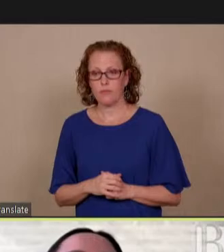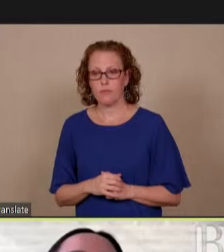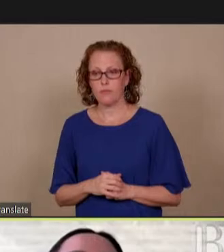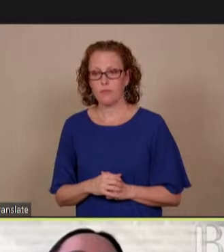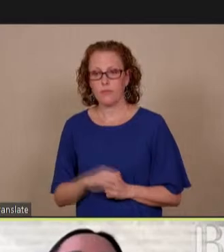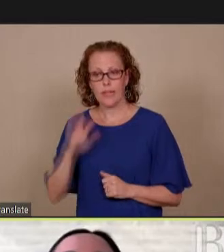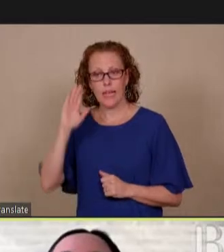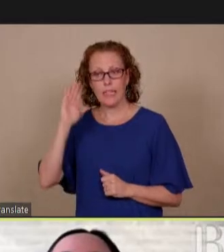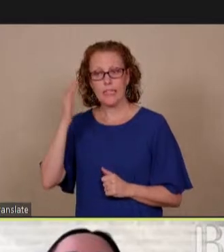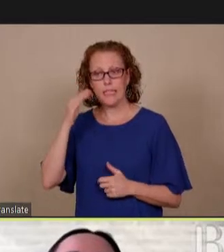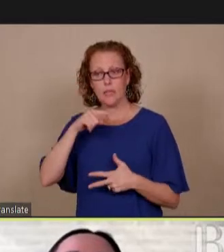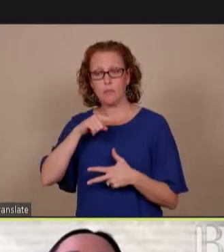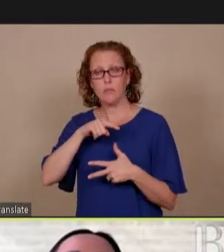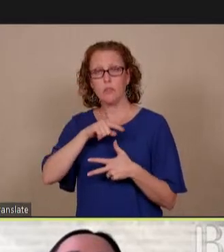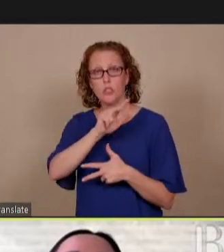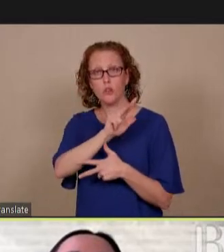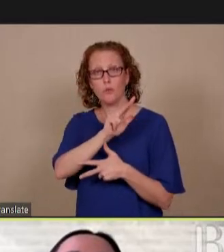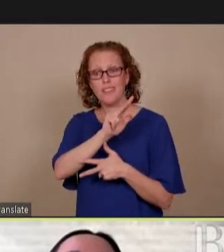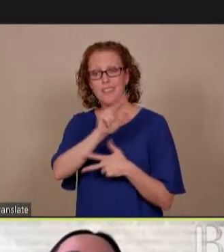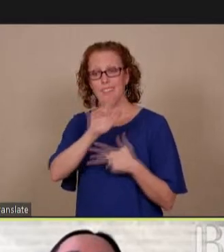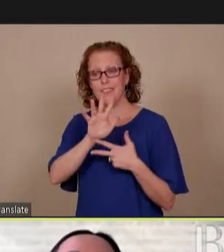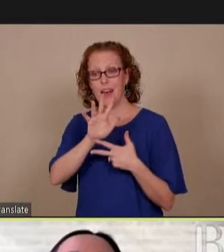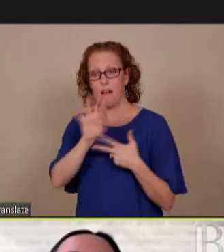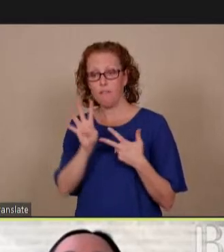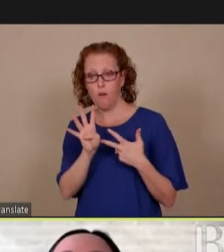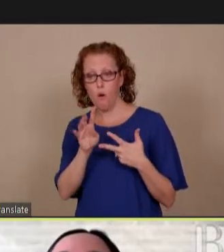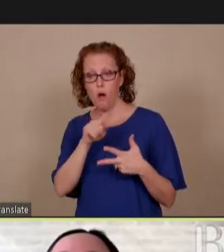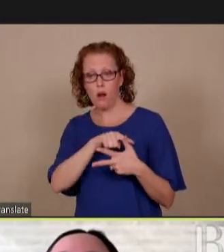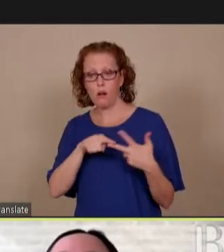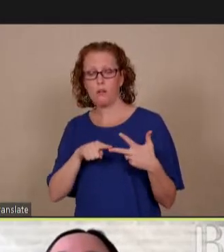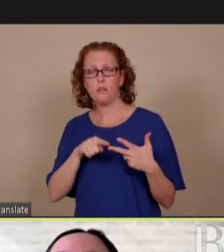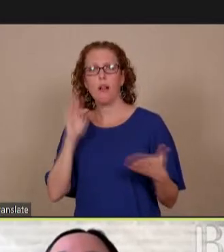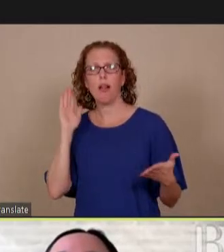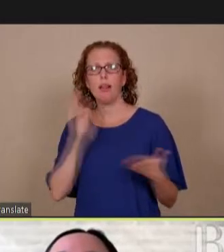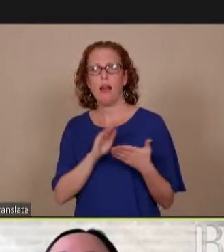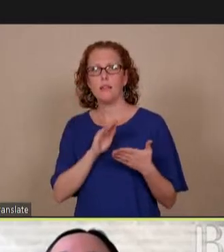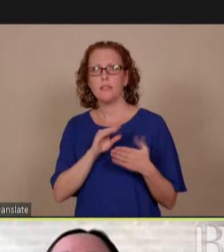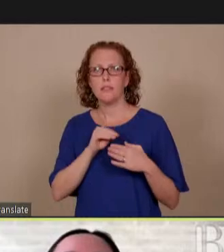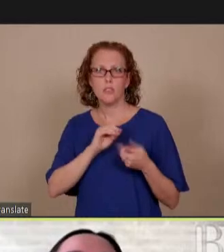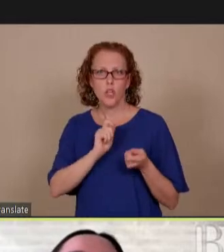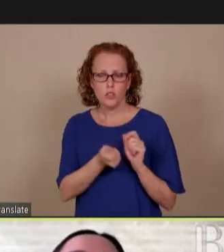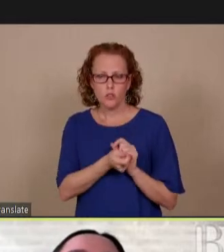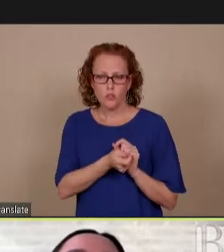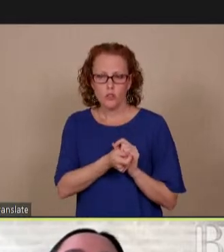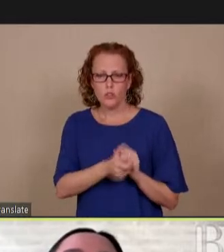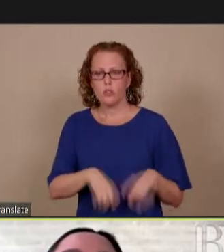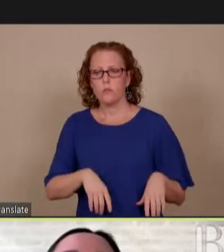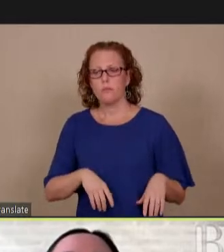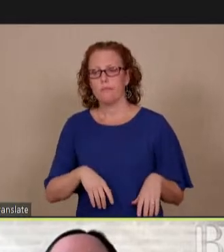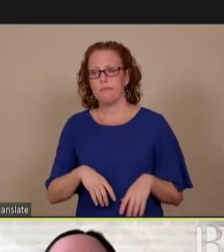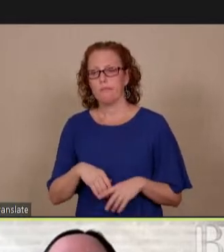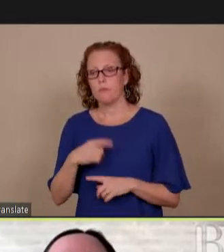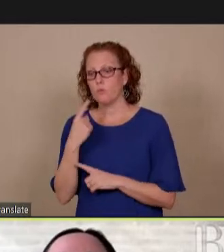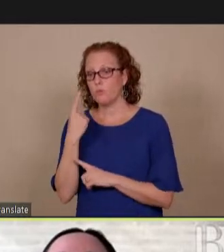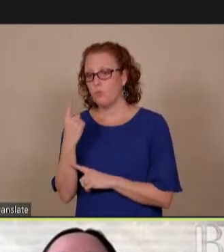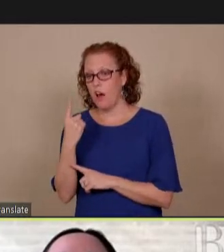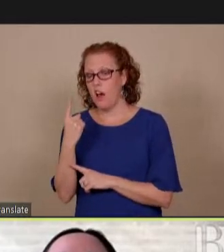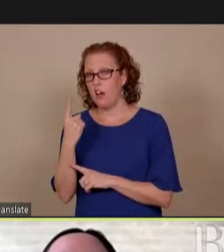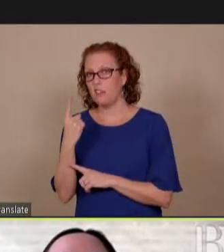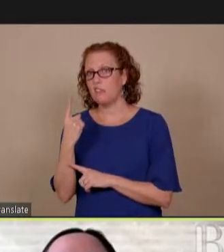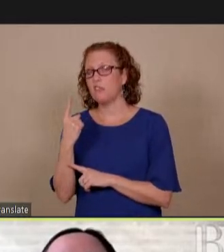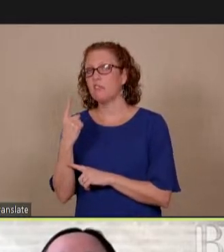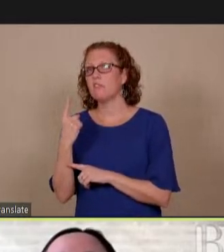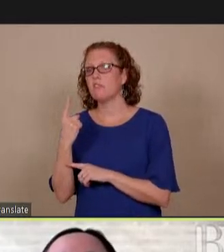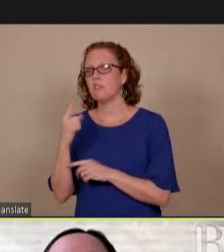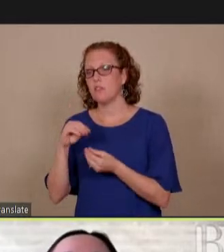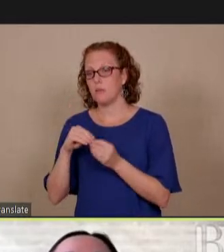5, and 4 are slightly less compact, and that one of the districts has a non-contiguous parcel. I believe that was